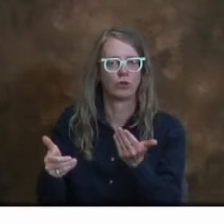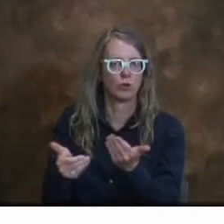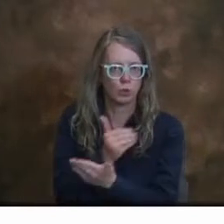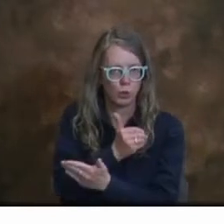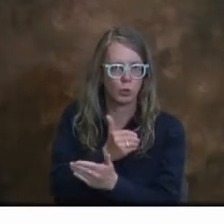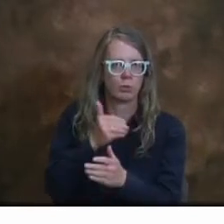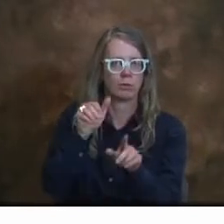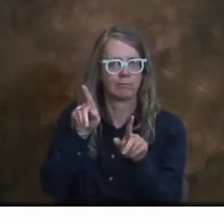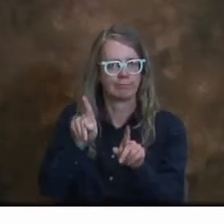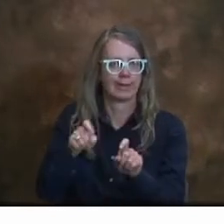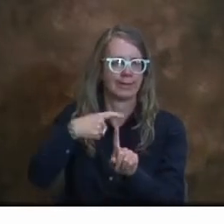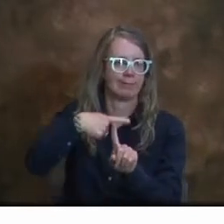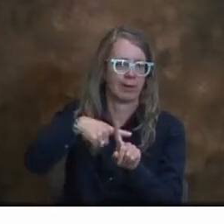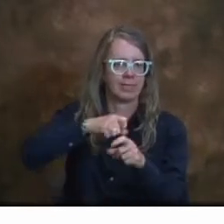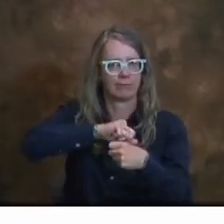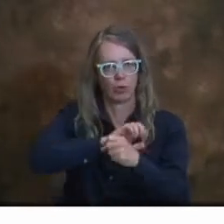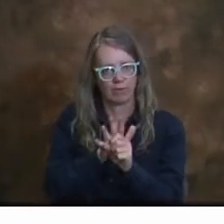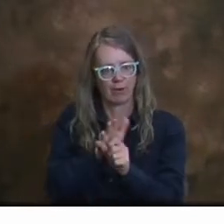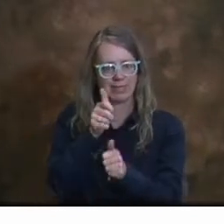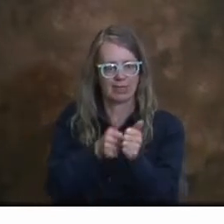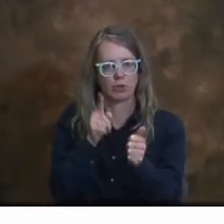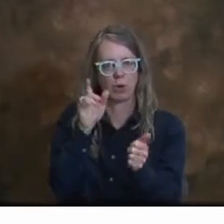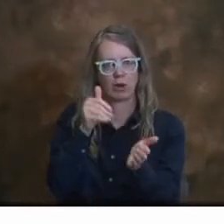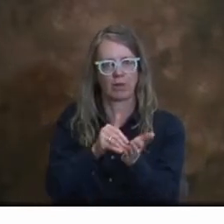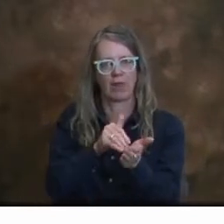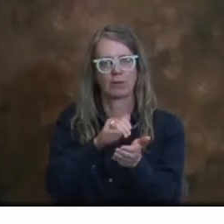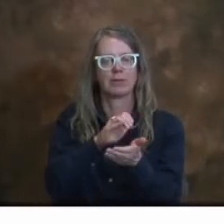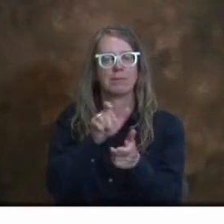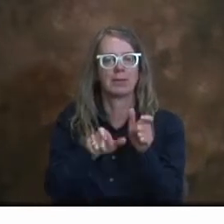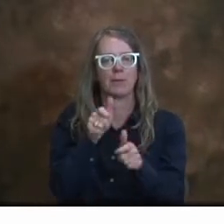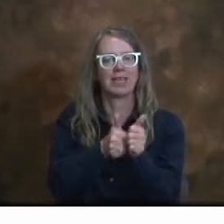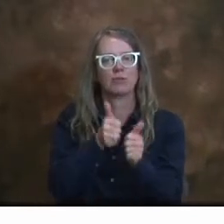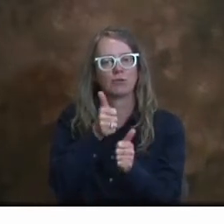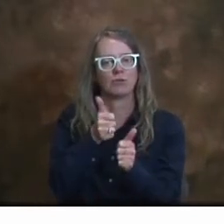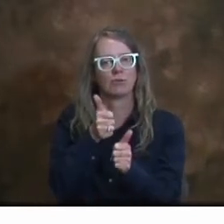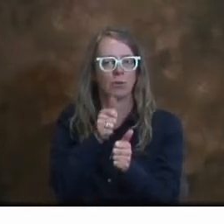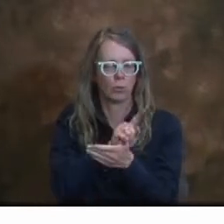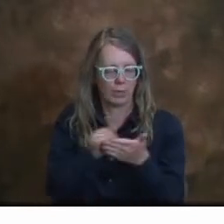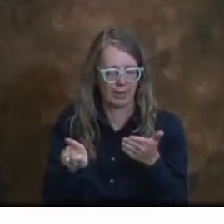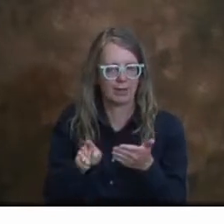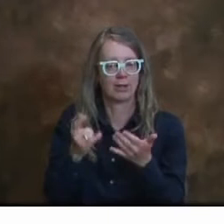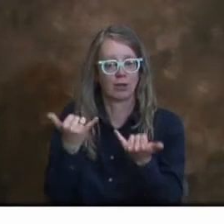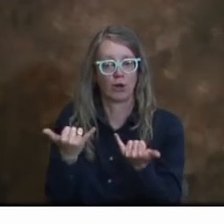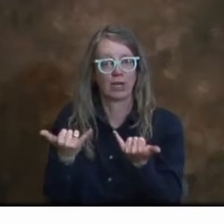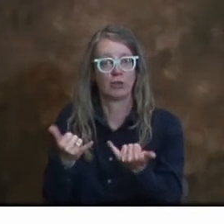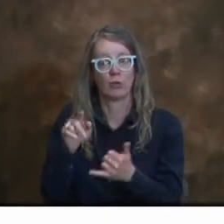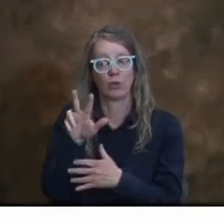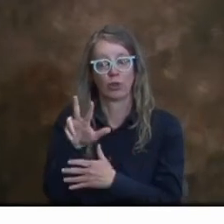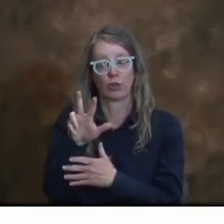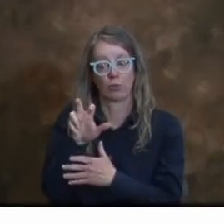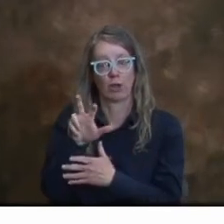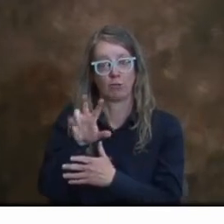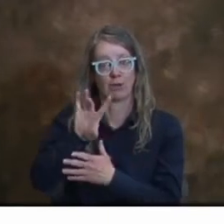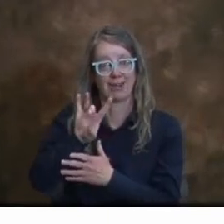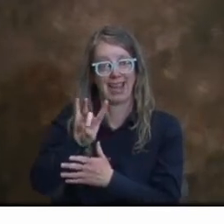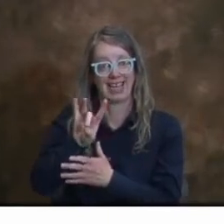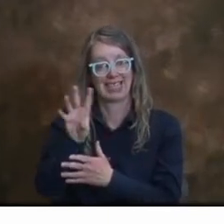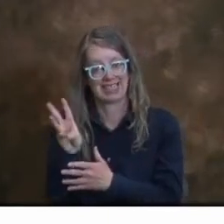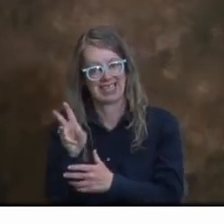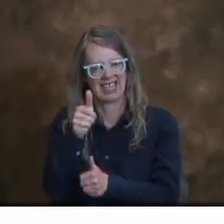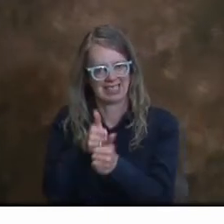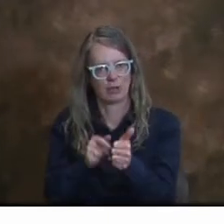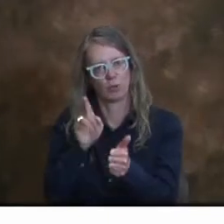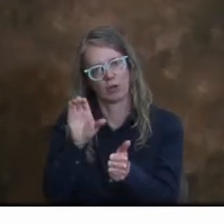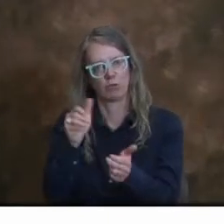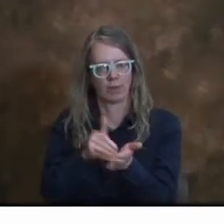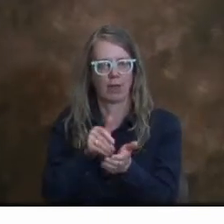week. The current new case rate is 386 new cases per 100,000 per week.